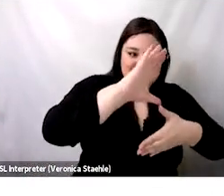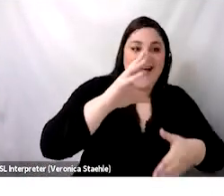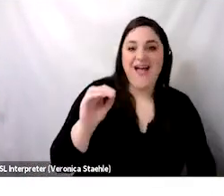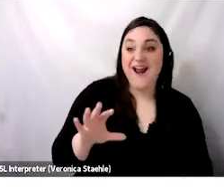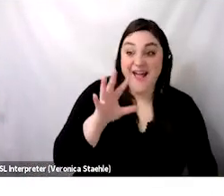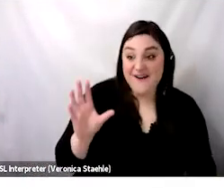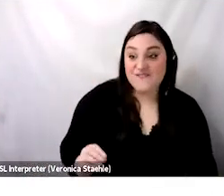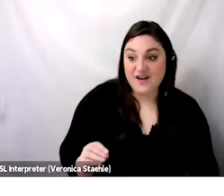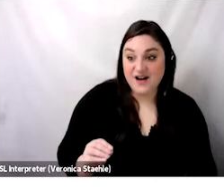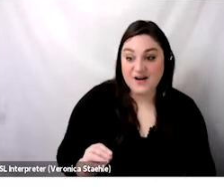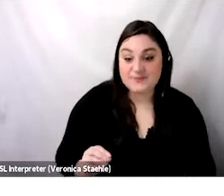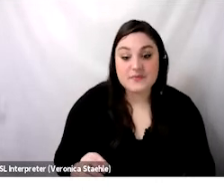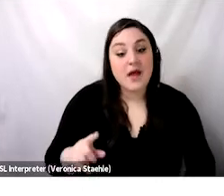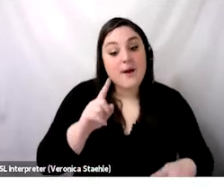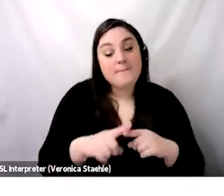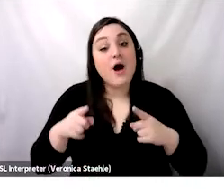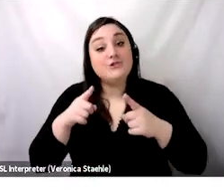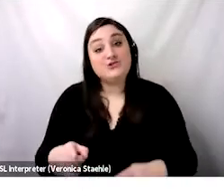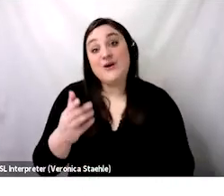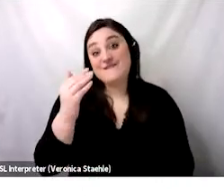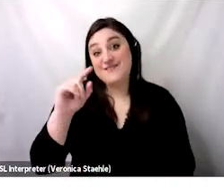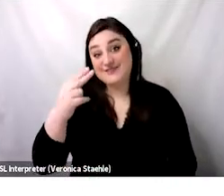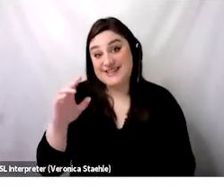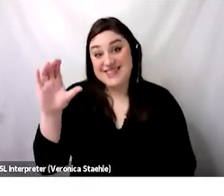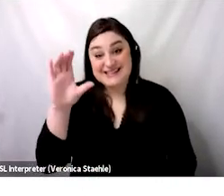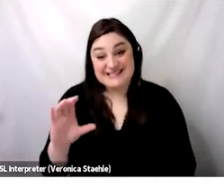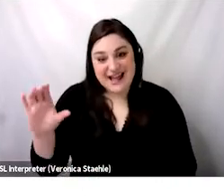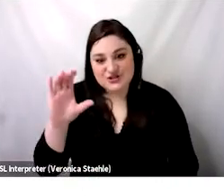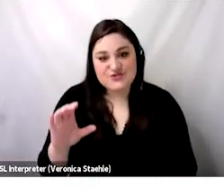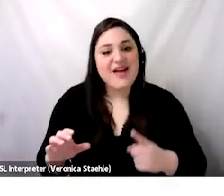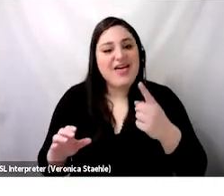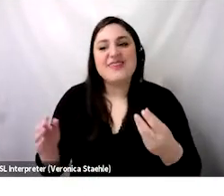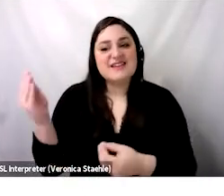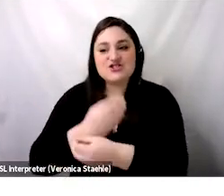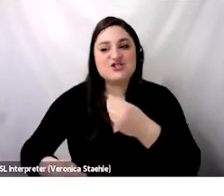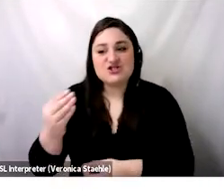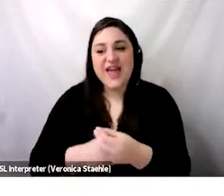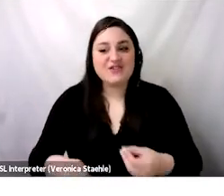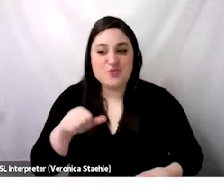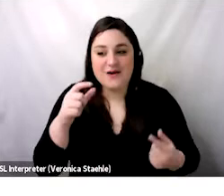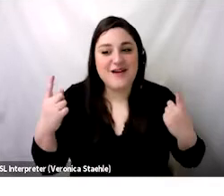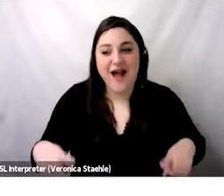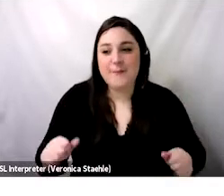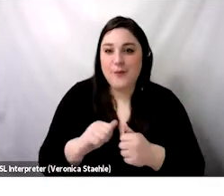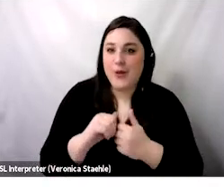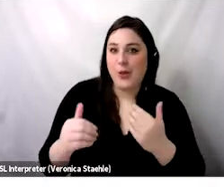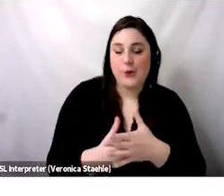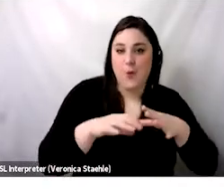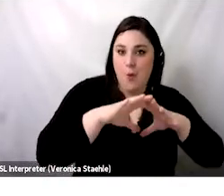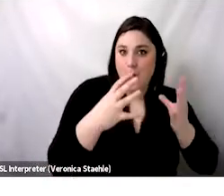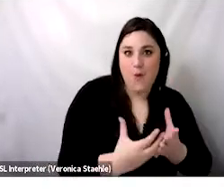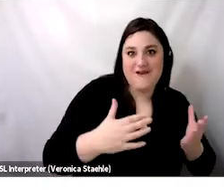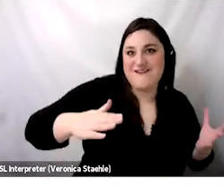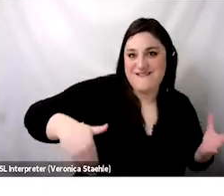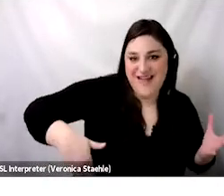century, this wasn't happening with the New World because of the fact that the New World did not come into existence until there